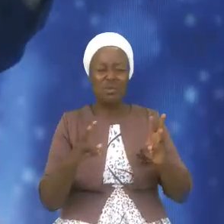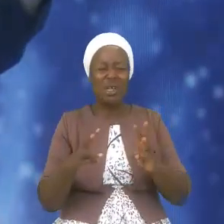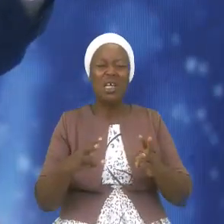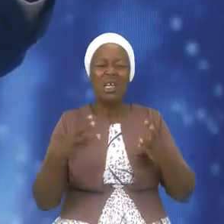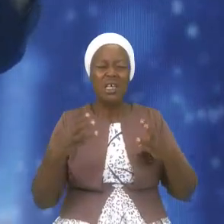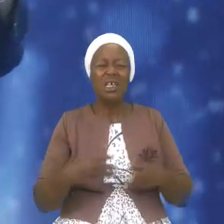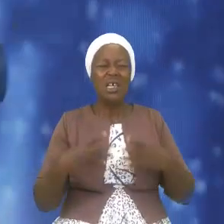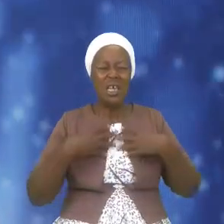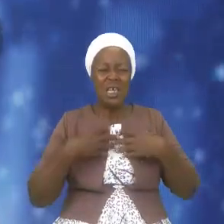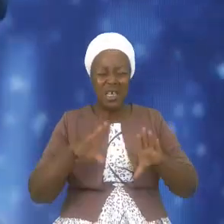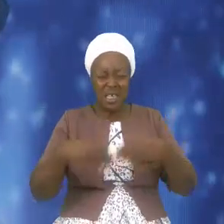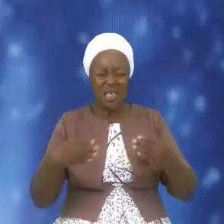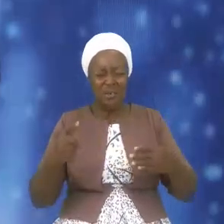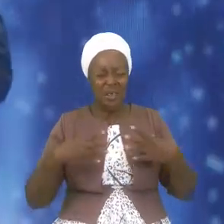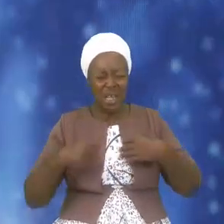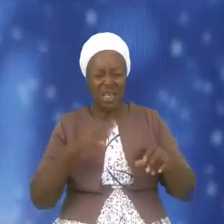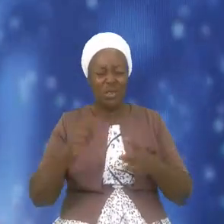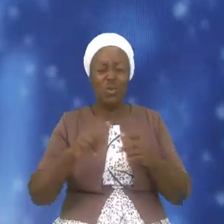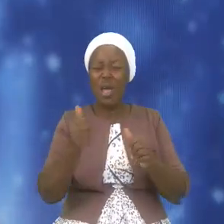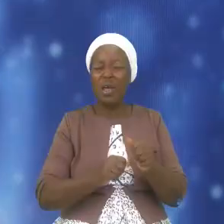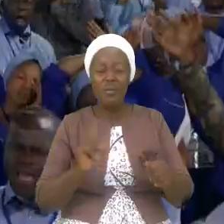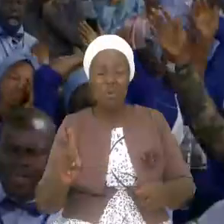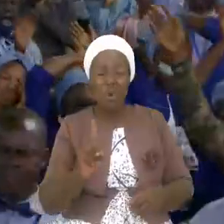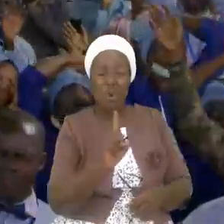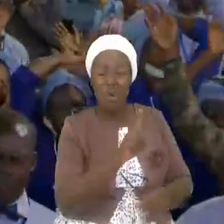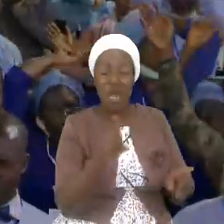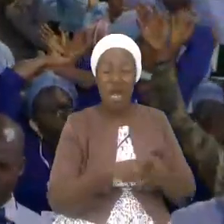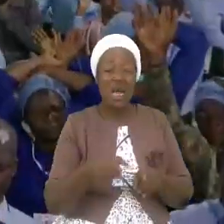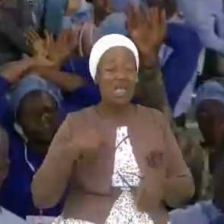we call you Lord now in Jesus' name.